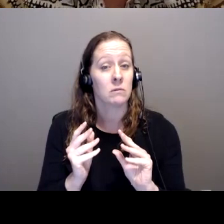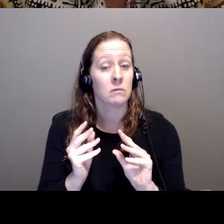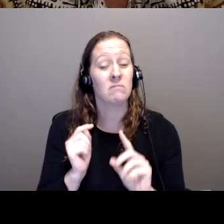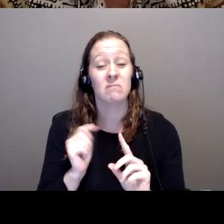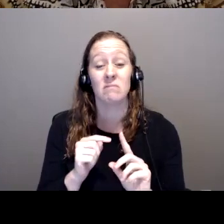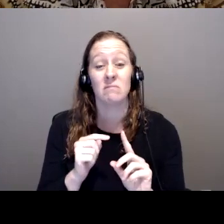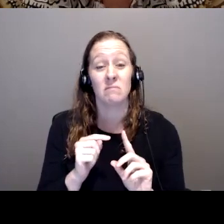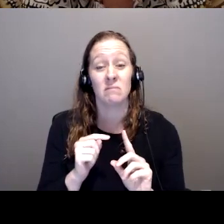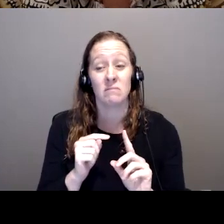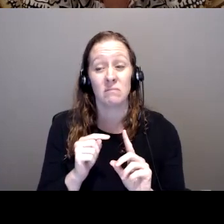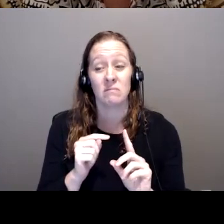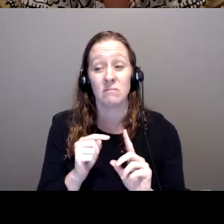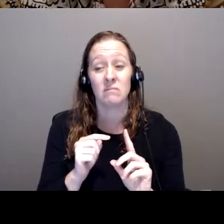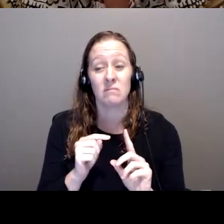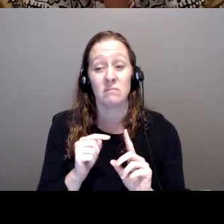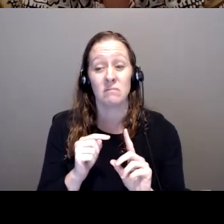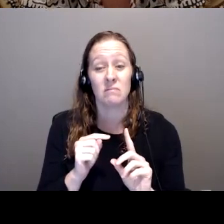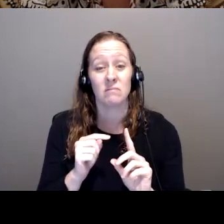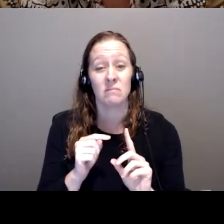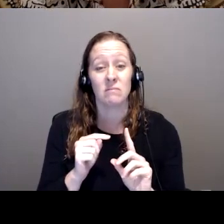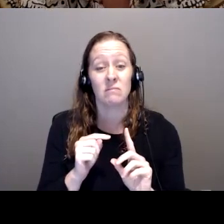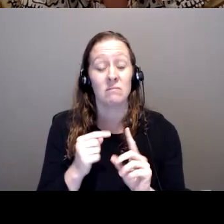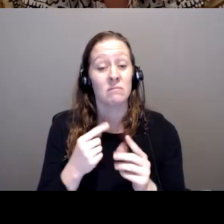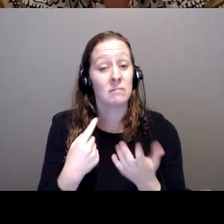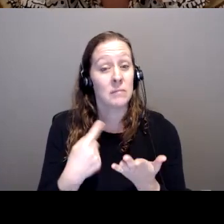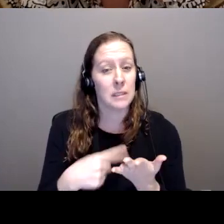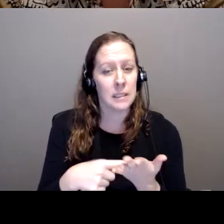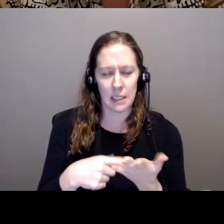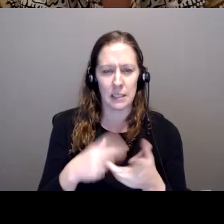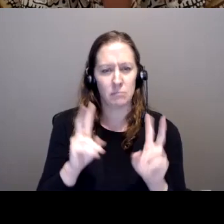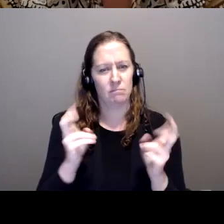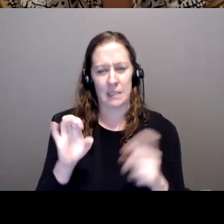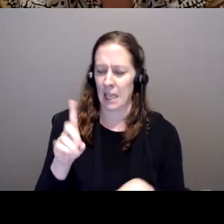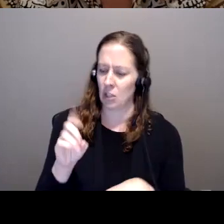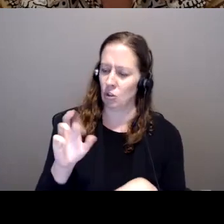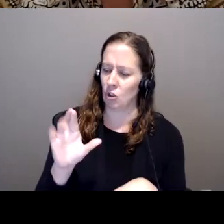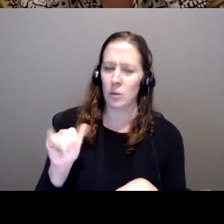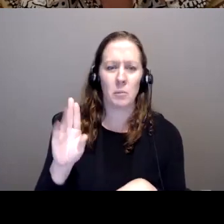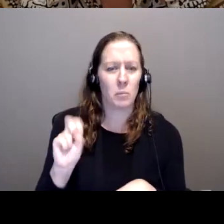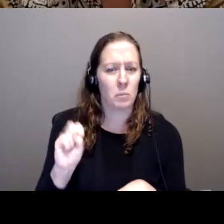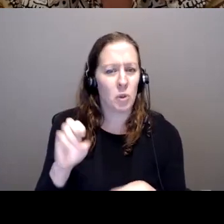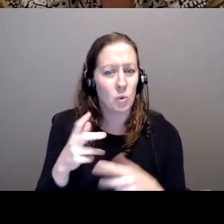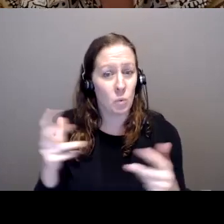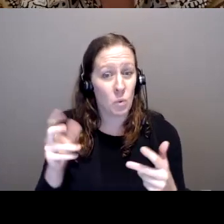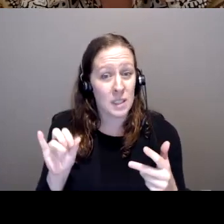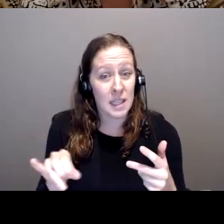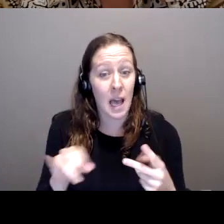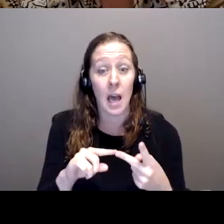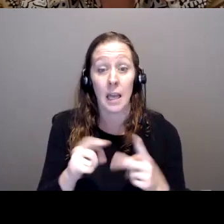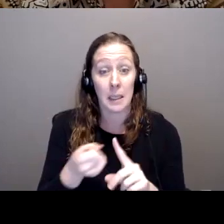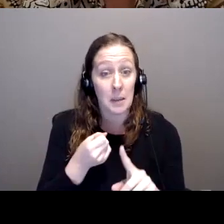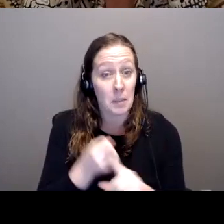covers the impact of what elder abuse is, recognizing what it is and the